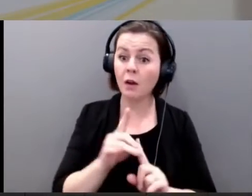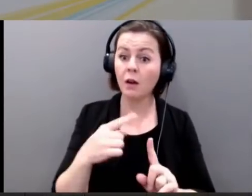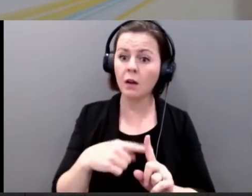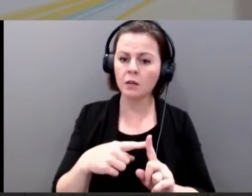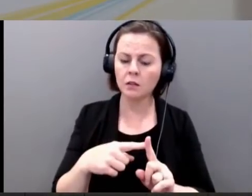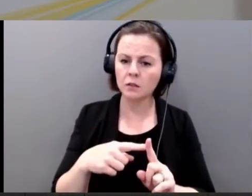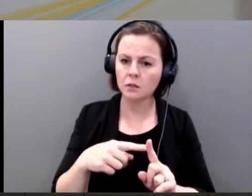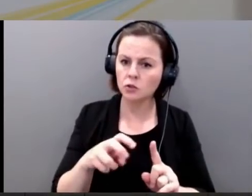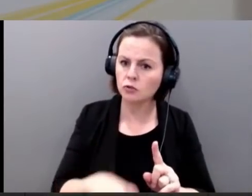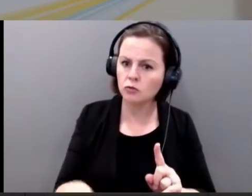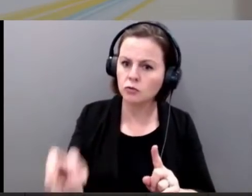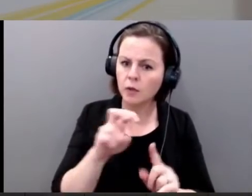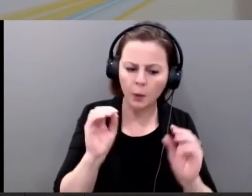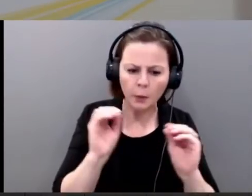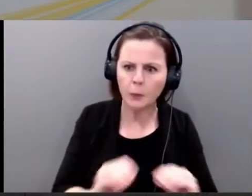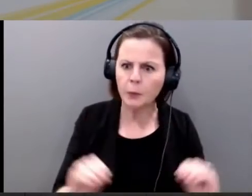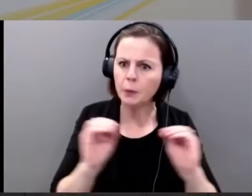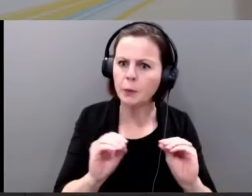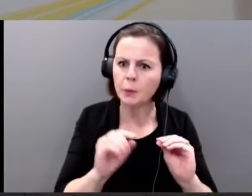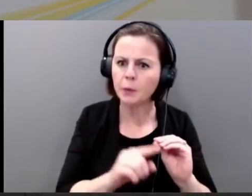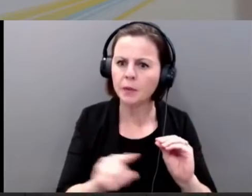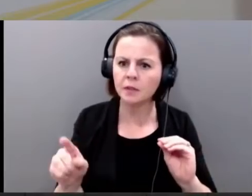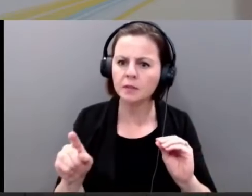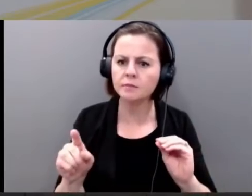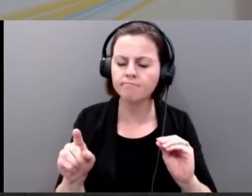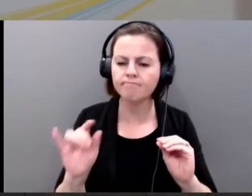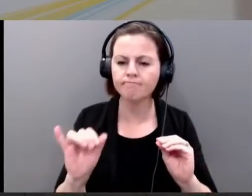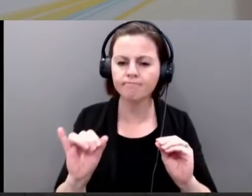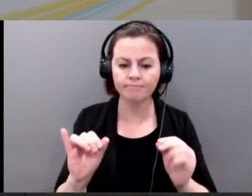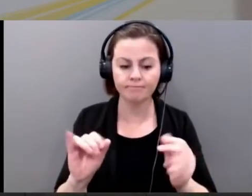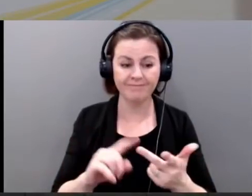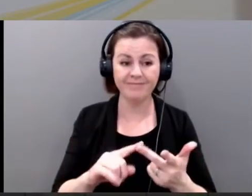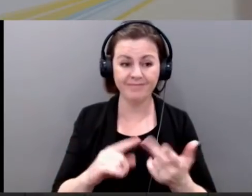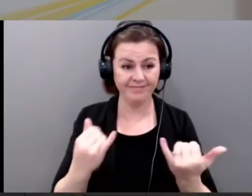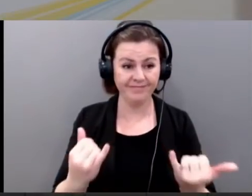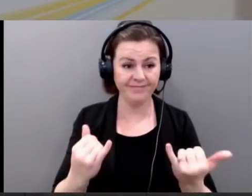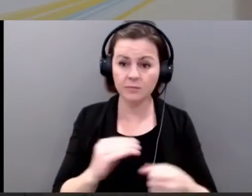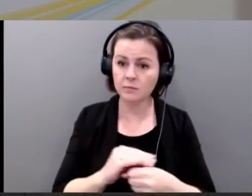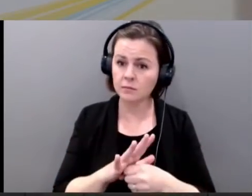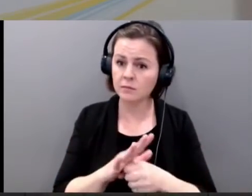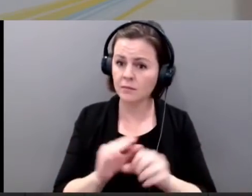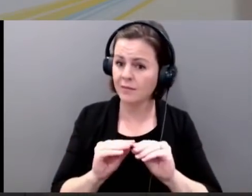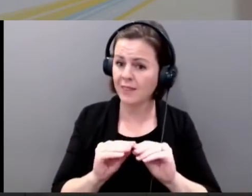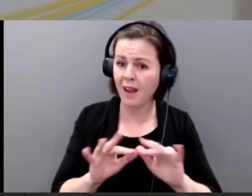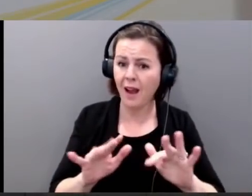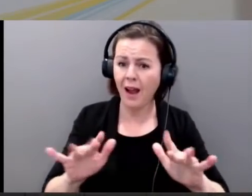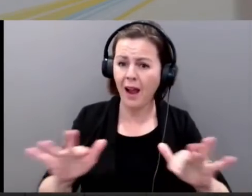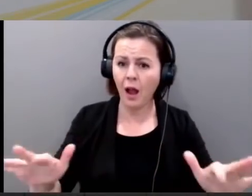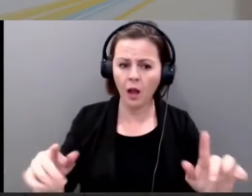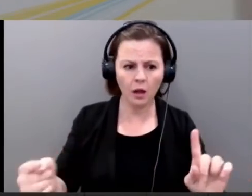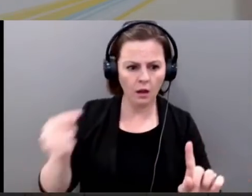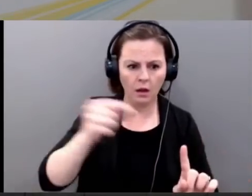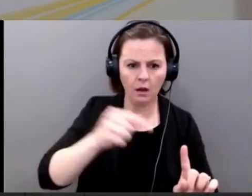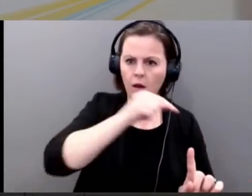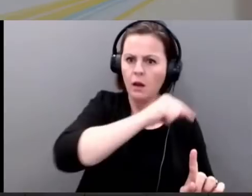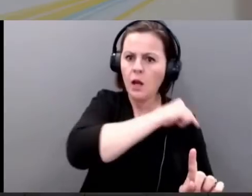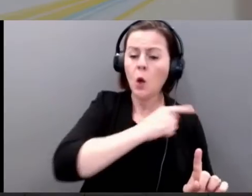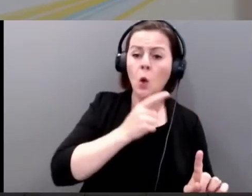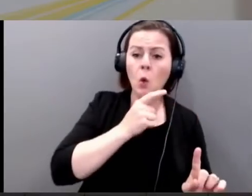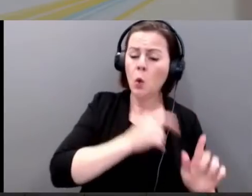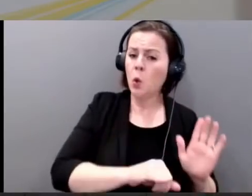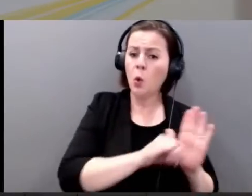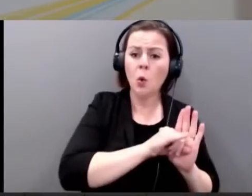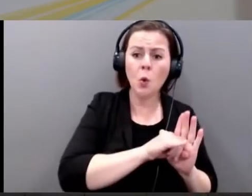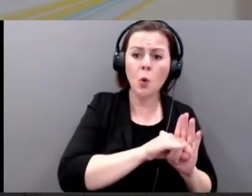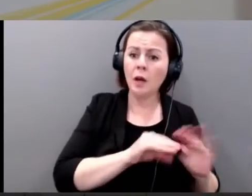travel. A potentially growing outbreak of COVID-19 with no identified origin. A large number of